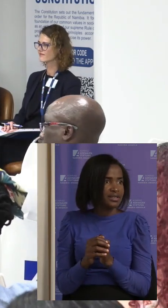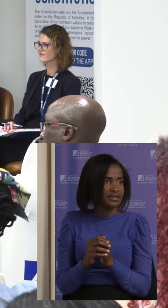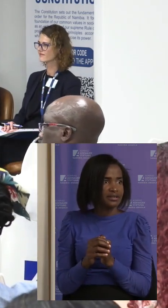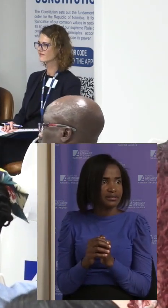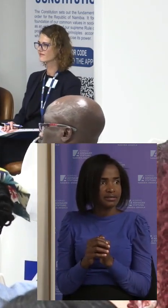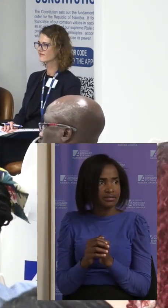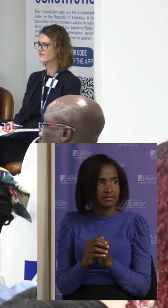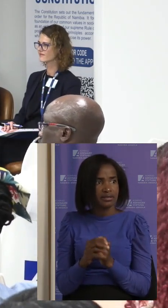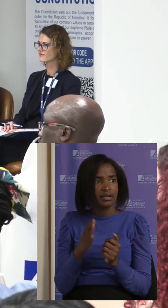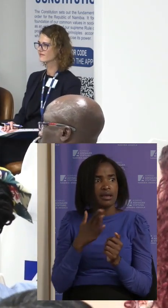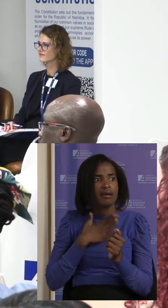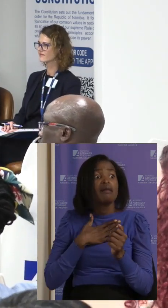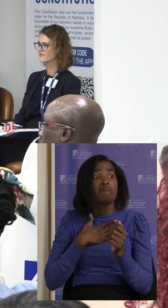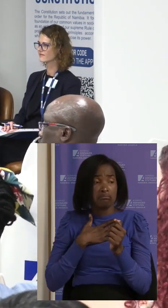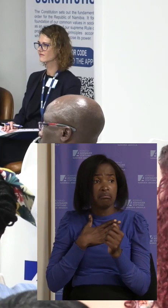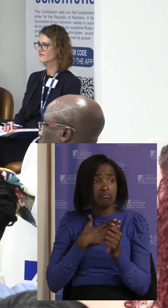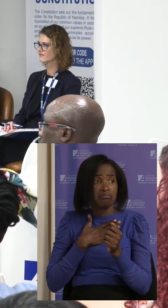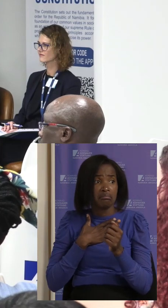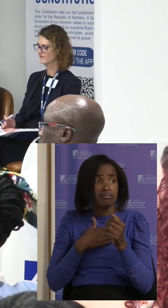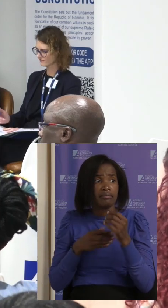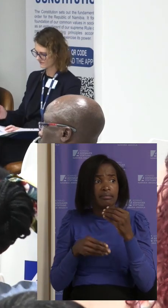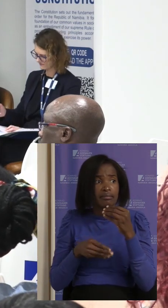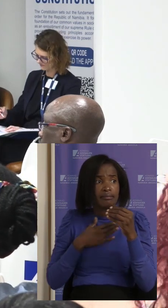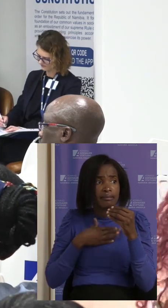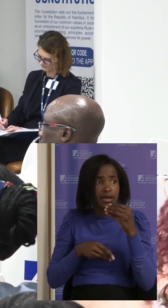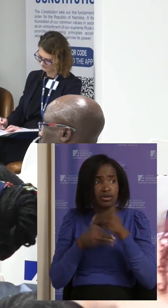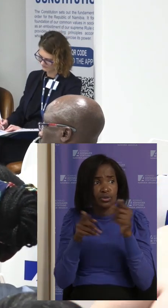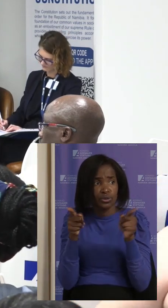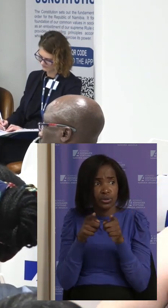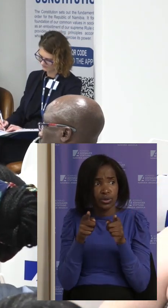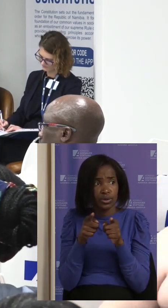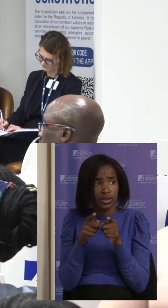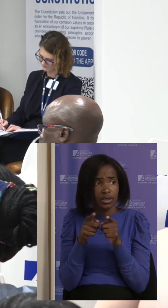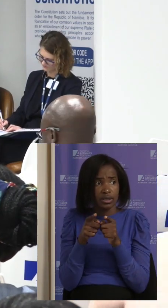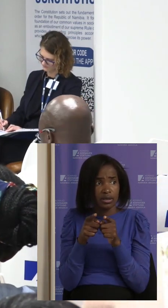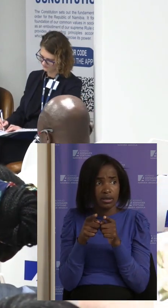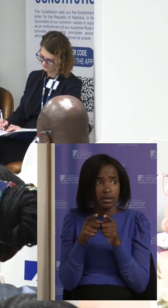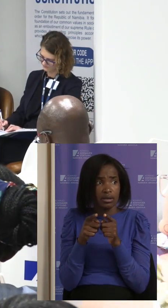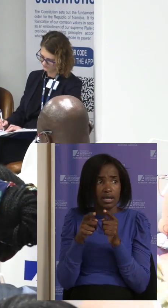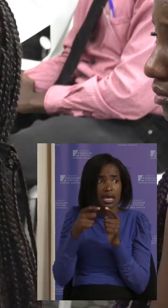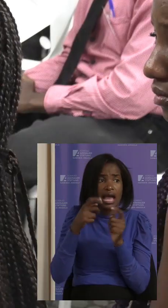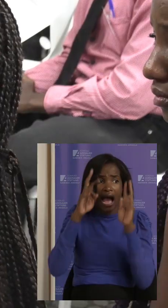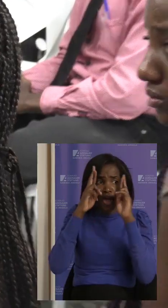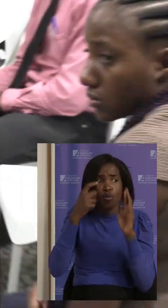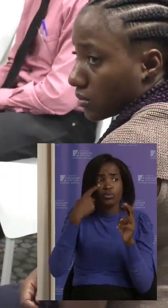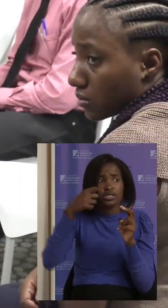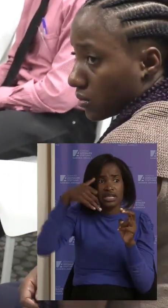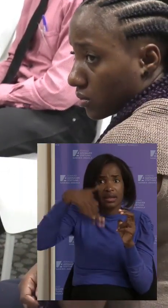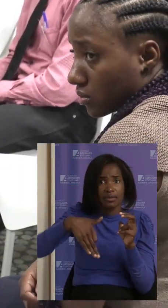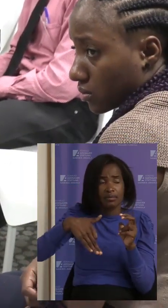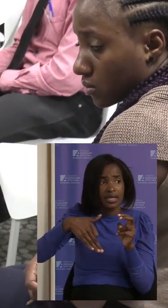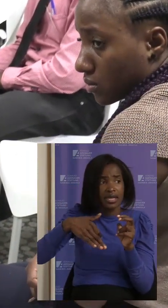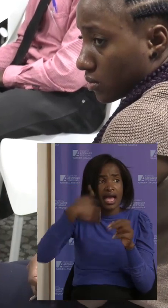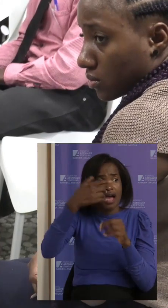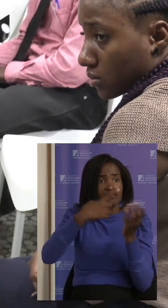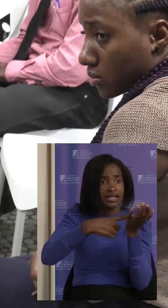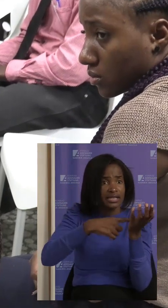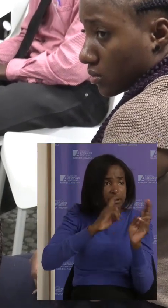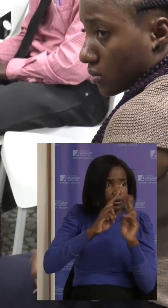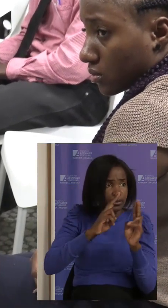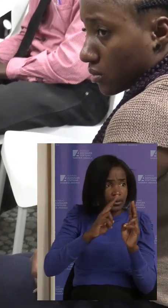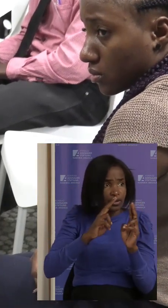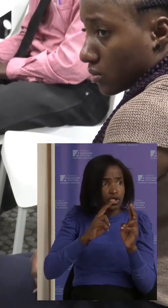you. Contribution is very short. I want to say that the Namibia that I hope to see is one where, after a public debate like this,